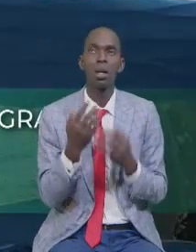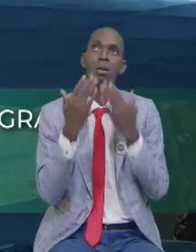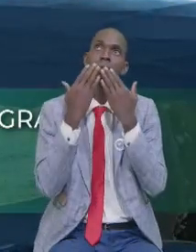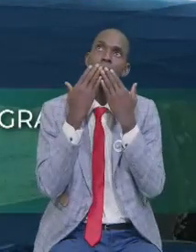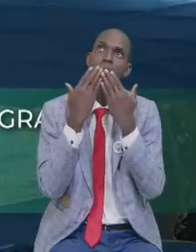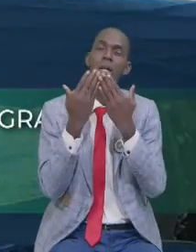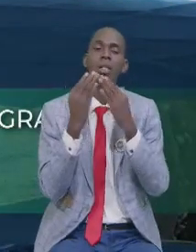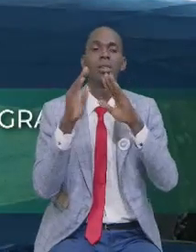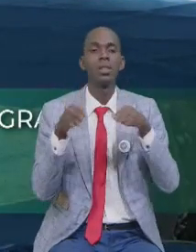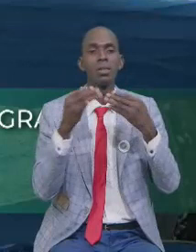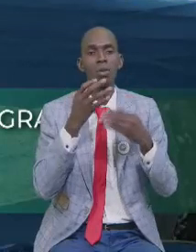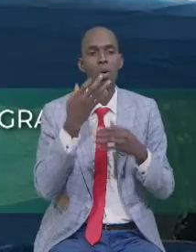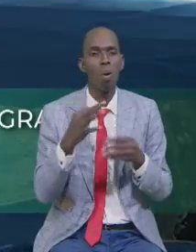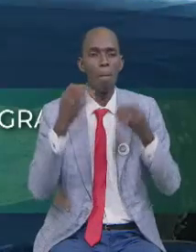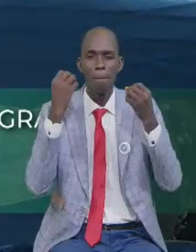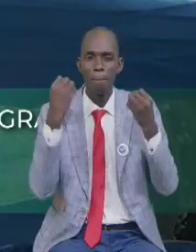of many